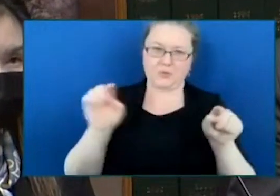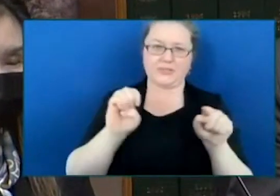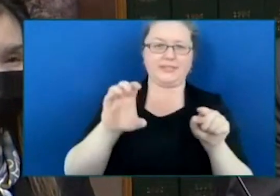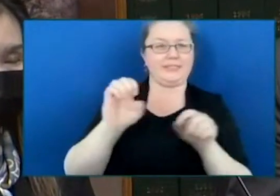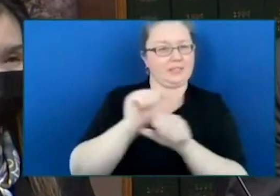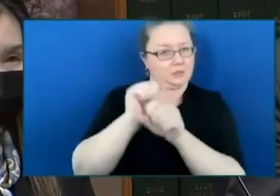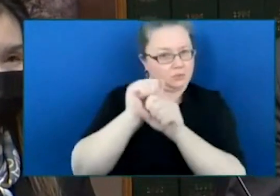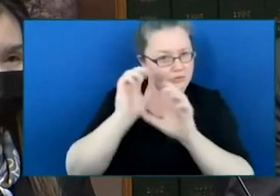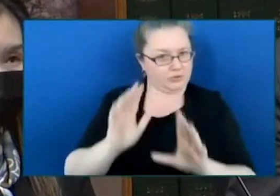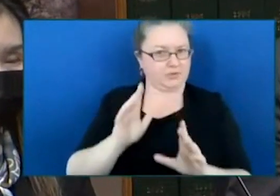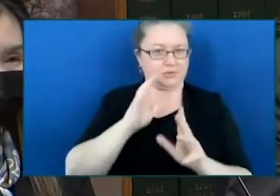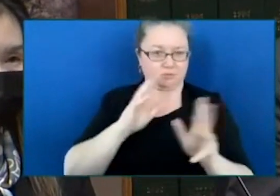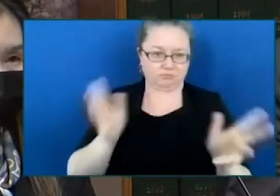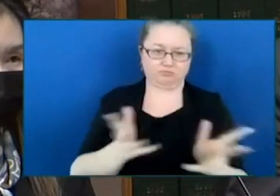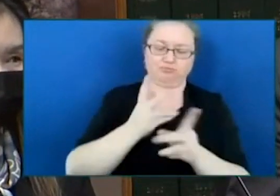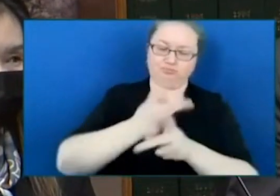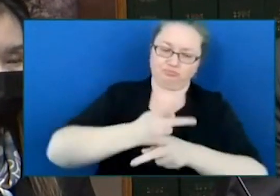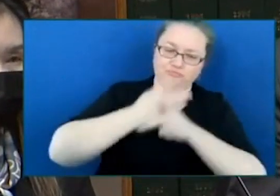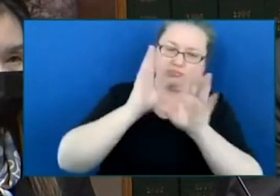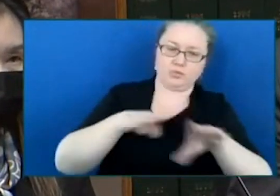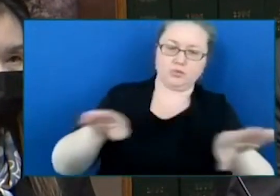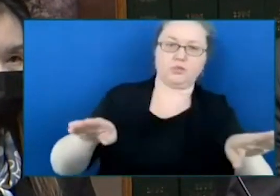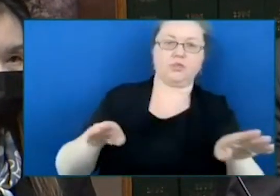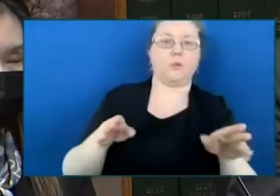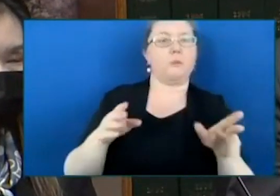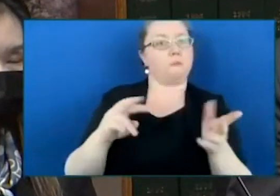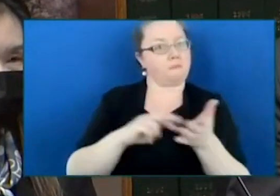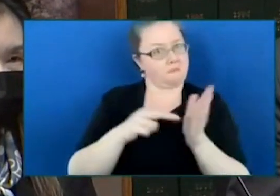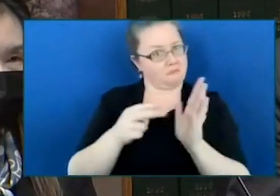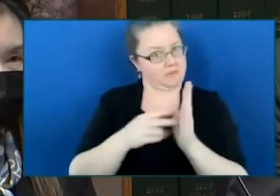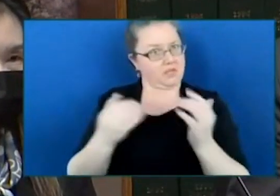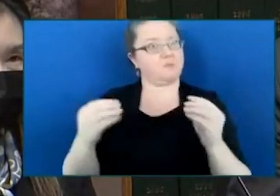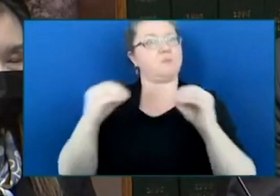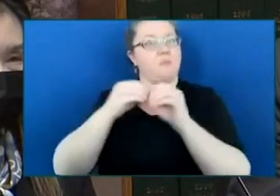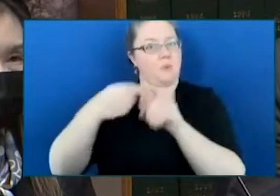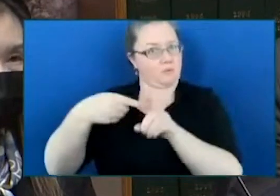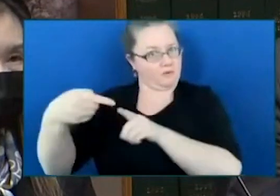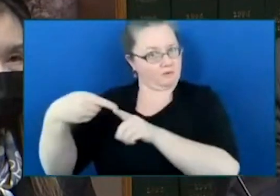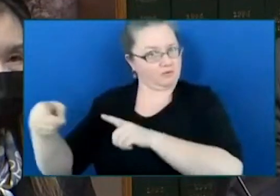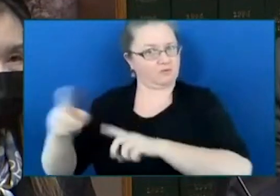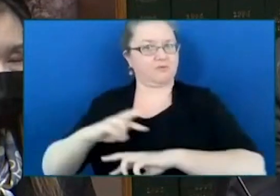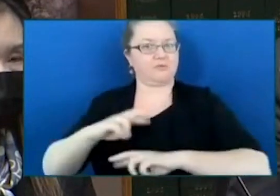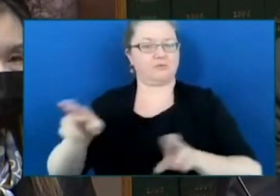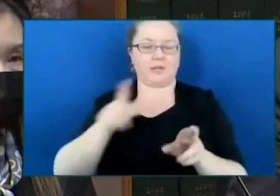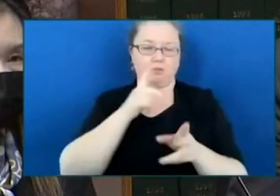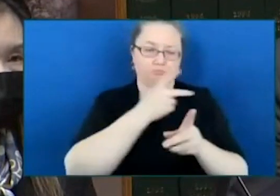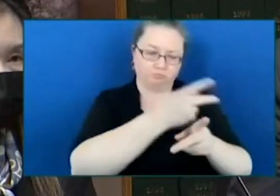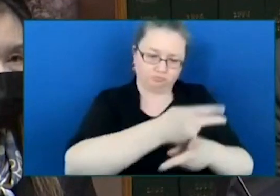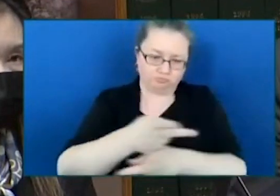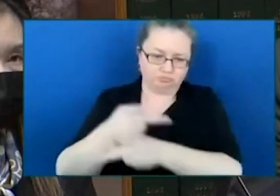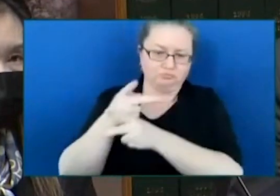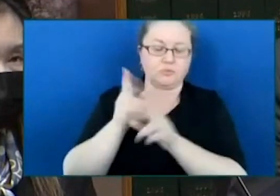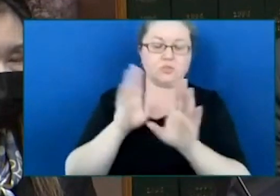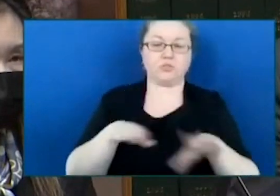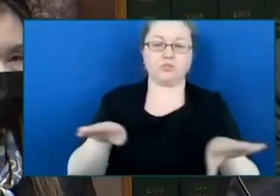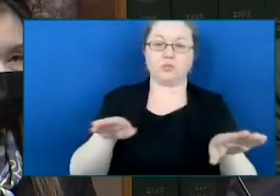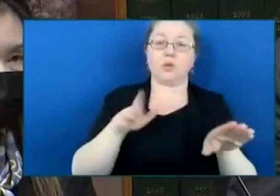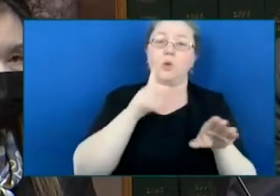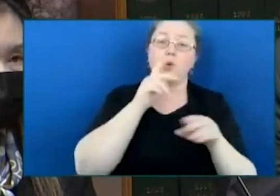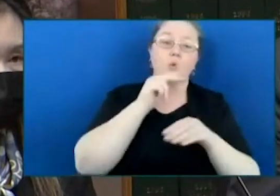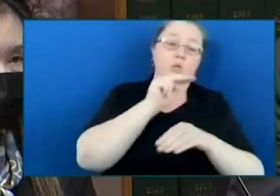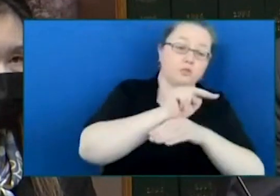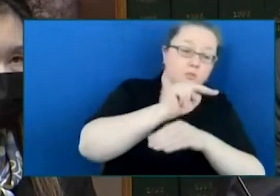extend the wage enhancement to even more childcare professionals. It will now include ECEs who split their time between working with children and supervising